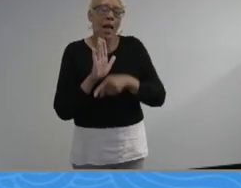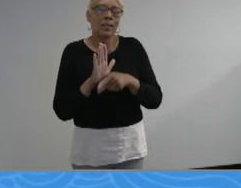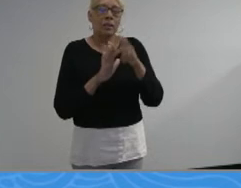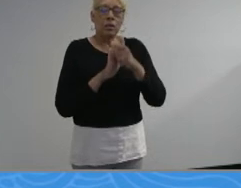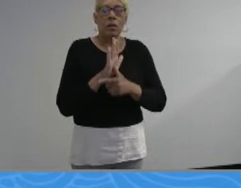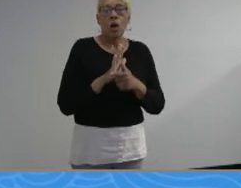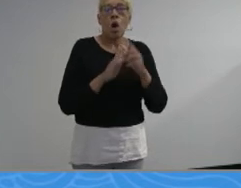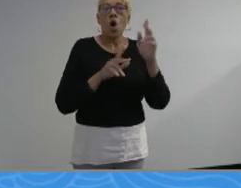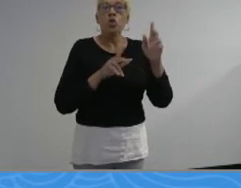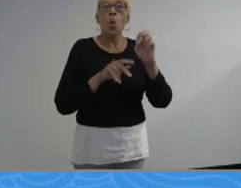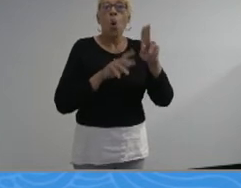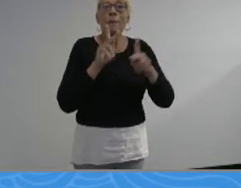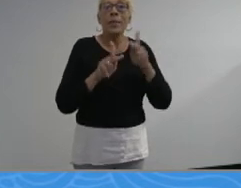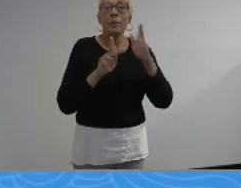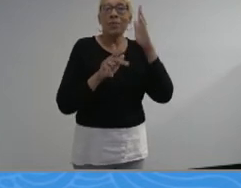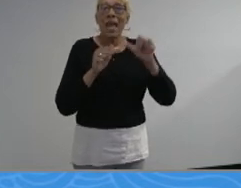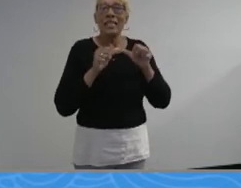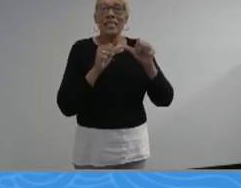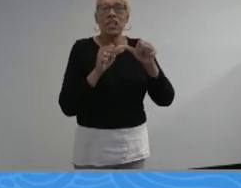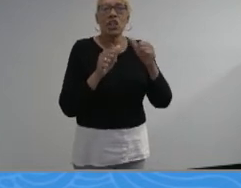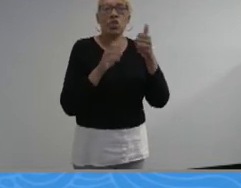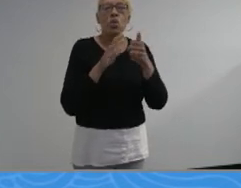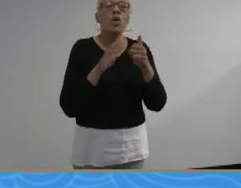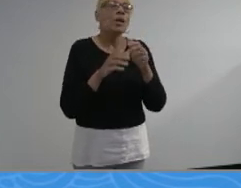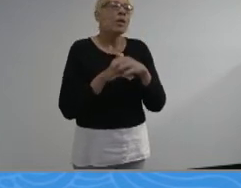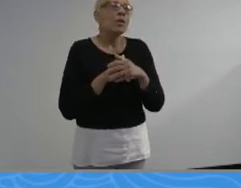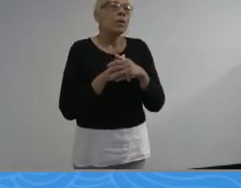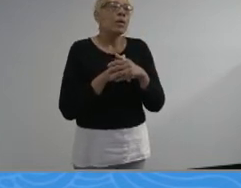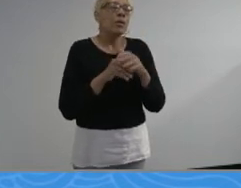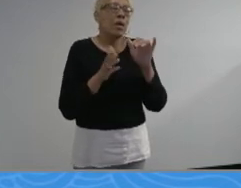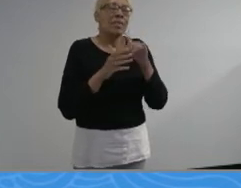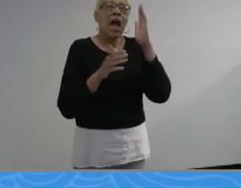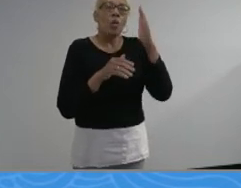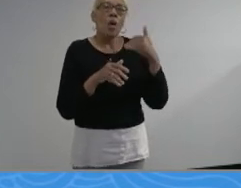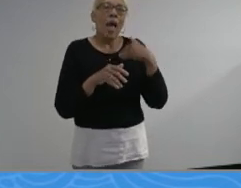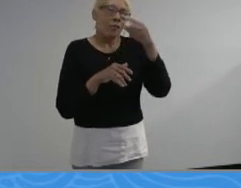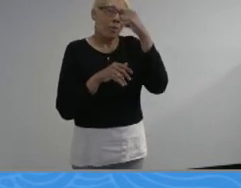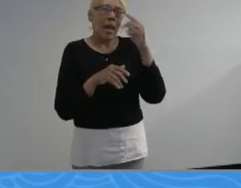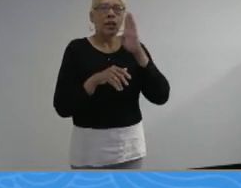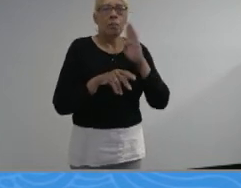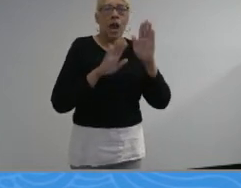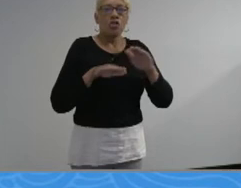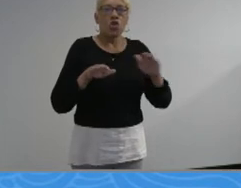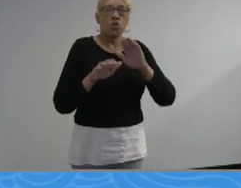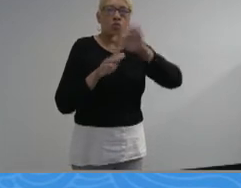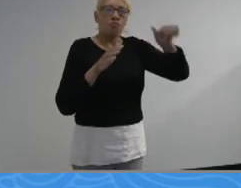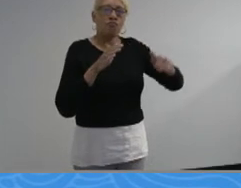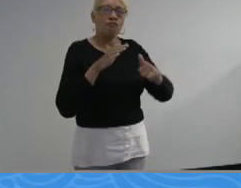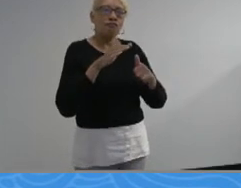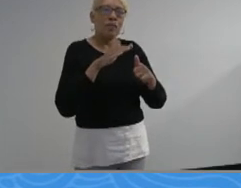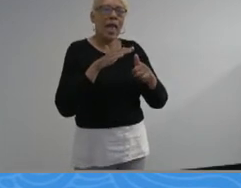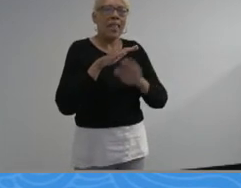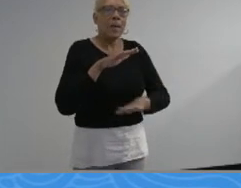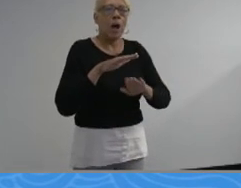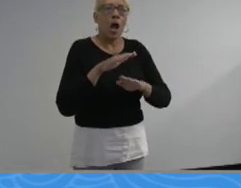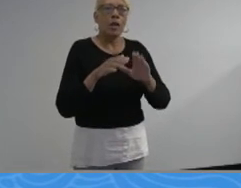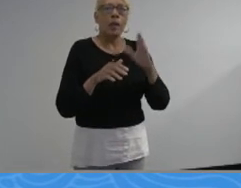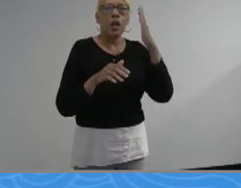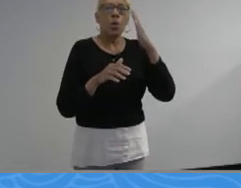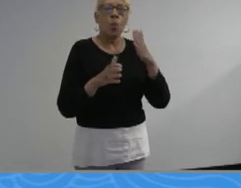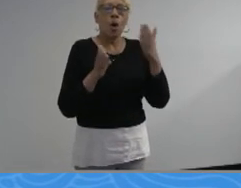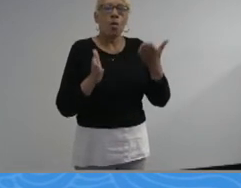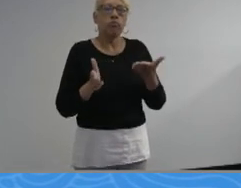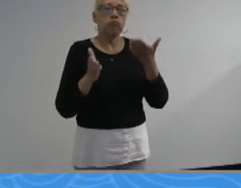help to reinforce sort of this racial hierarchy that places Black and brown and other children of color at the bottom of the spectrum and sort of lifts up white